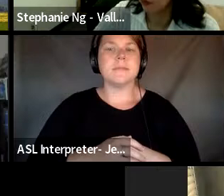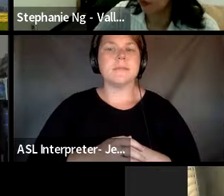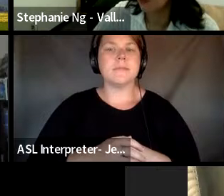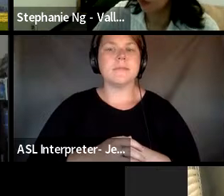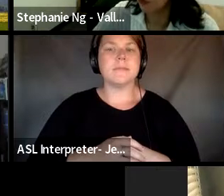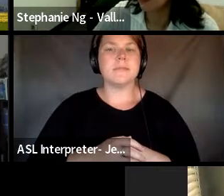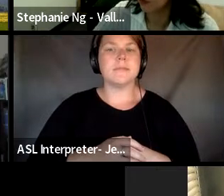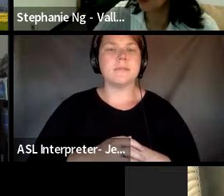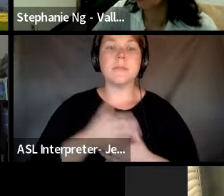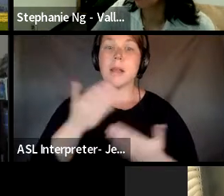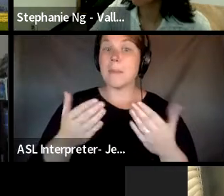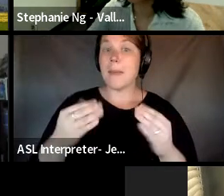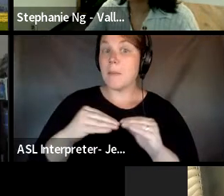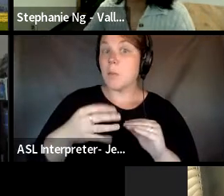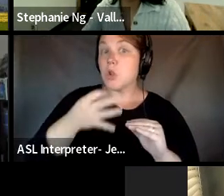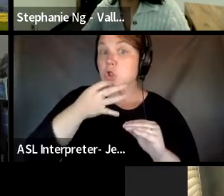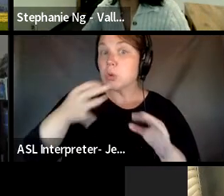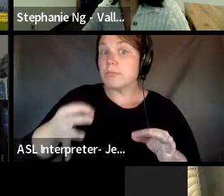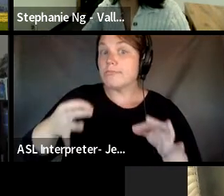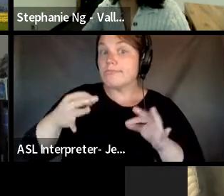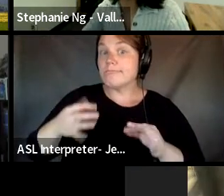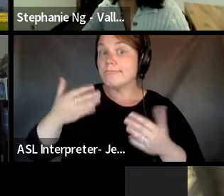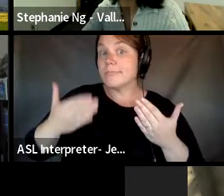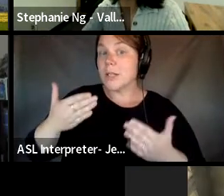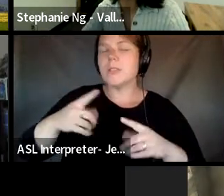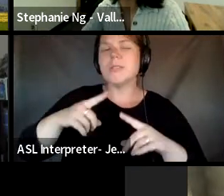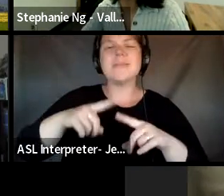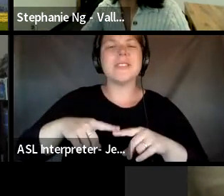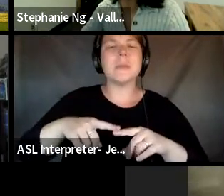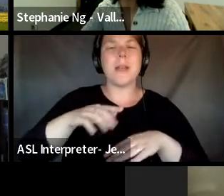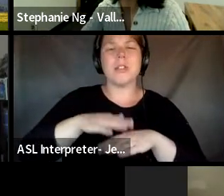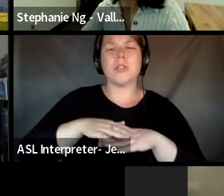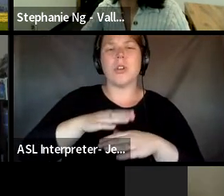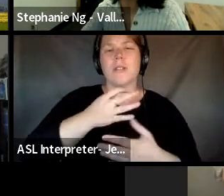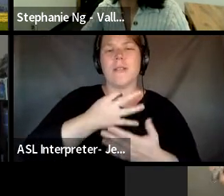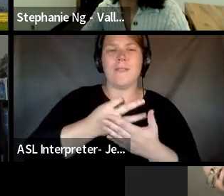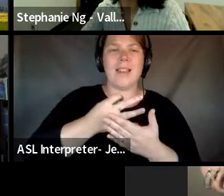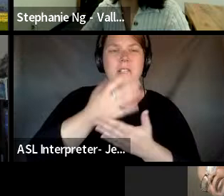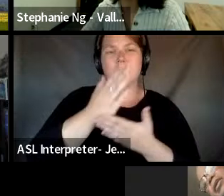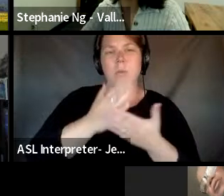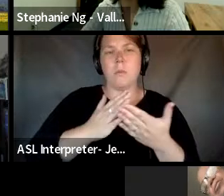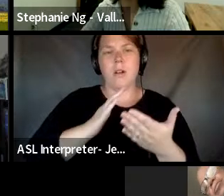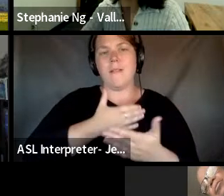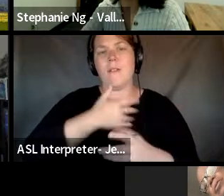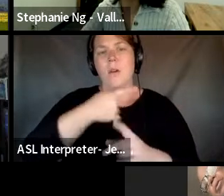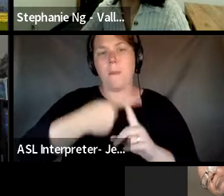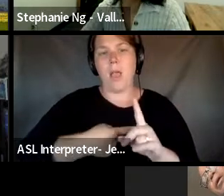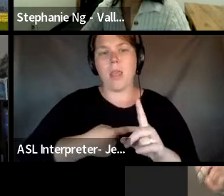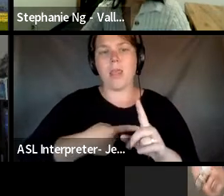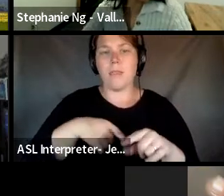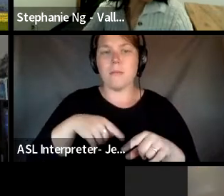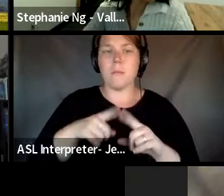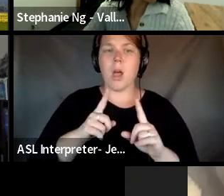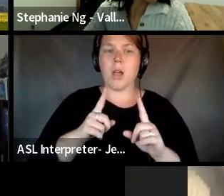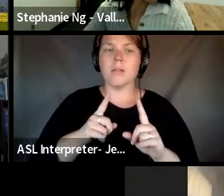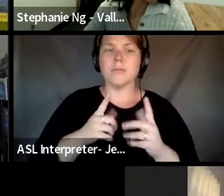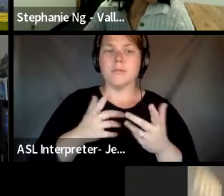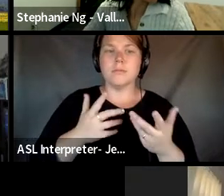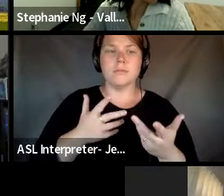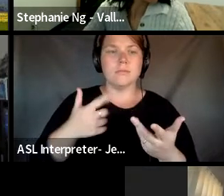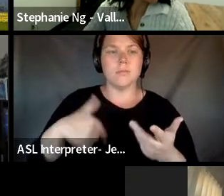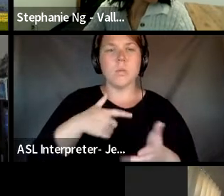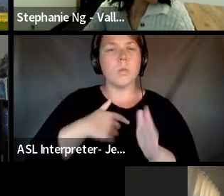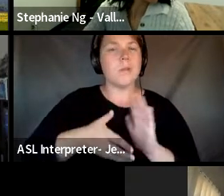to get it. It might be sooner, just depending on sort of the financial part of our month, but obviously we run